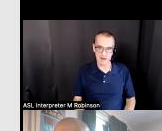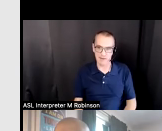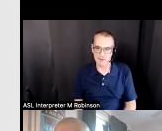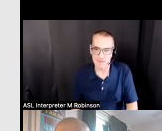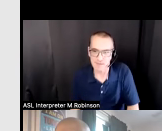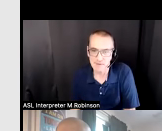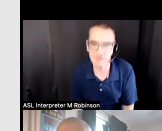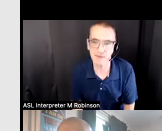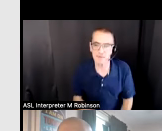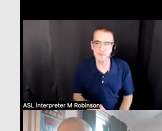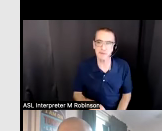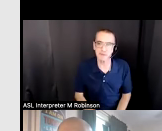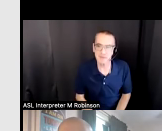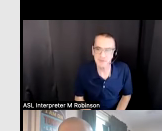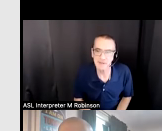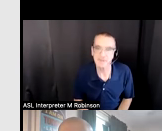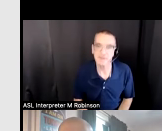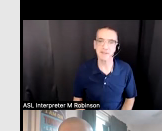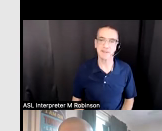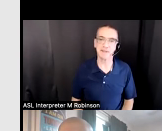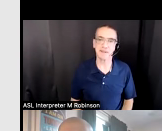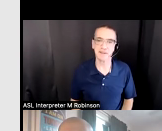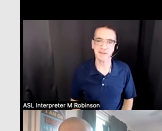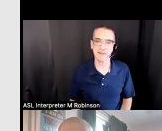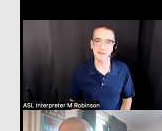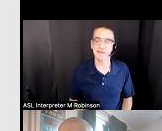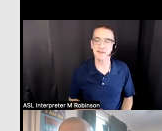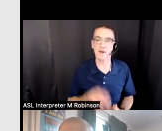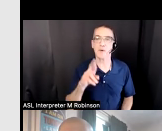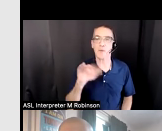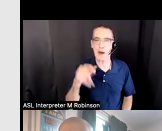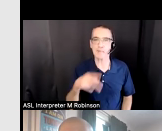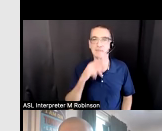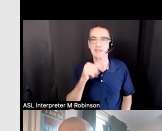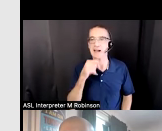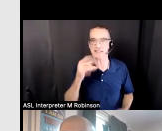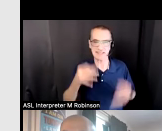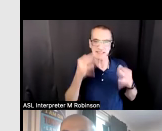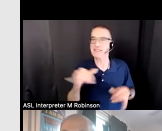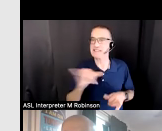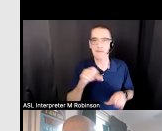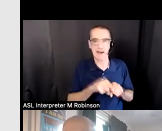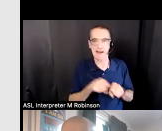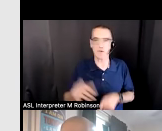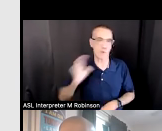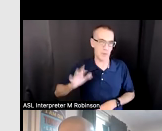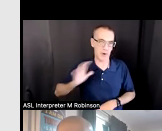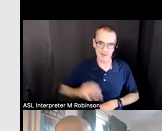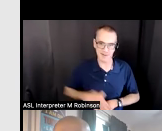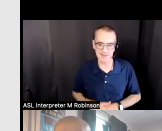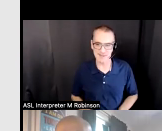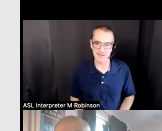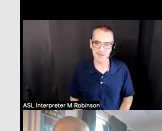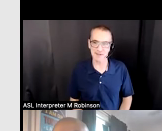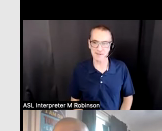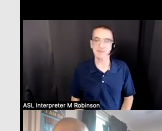Brittany said mumble rap. Yeah, that rap is definitely not the same as it was.